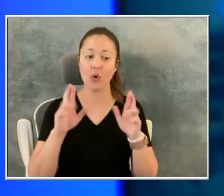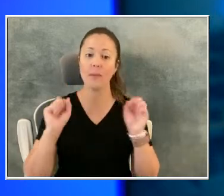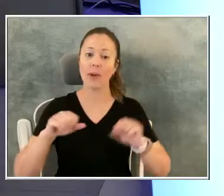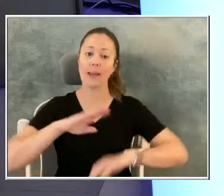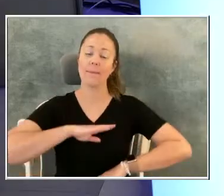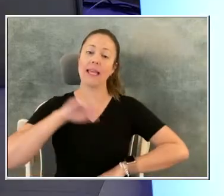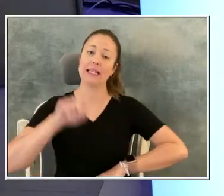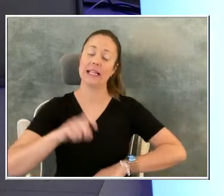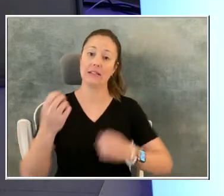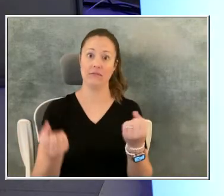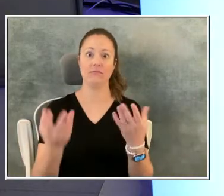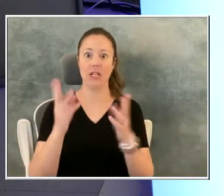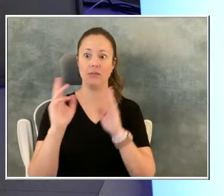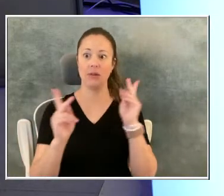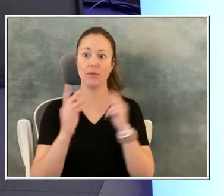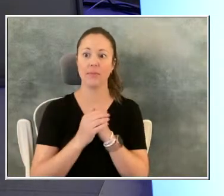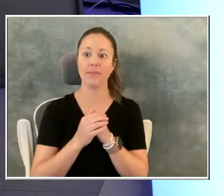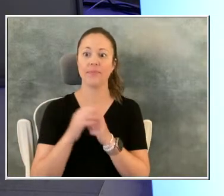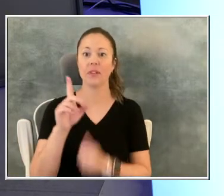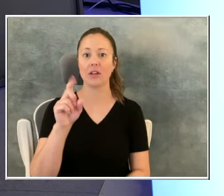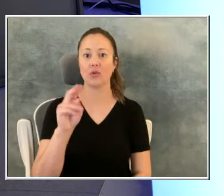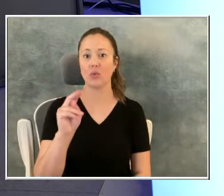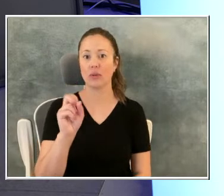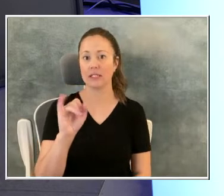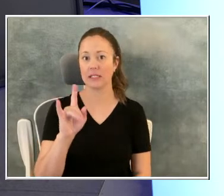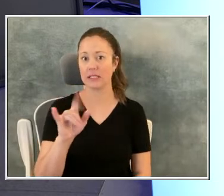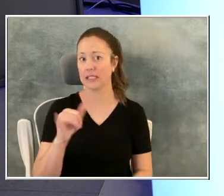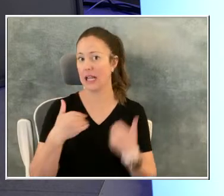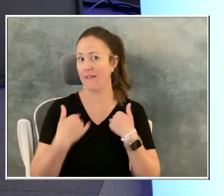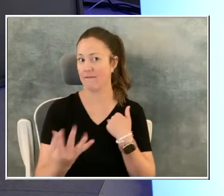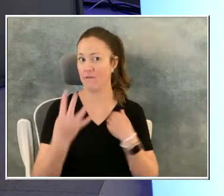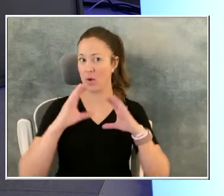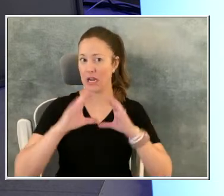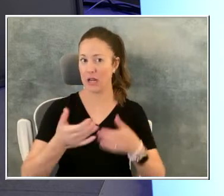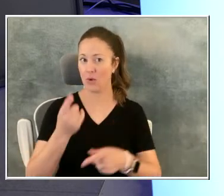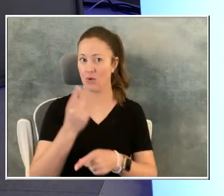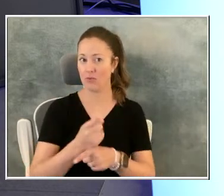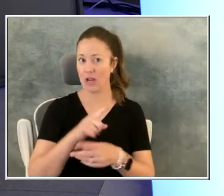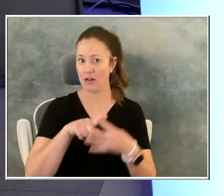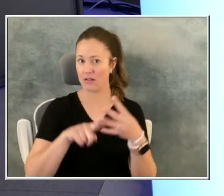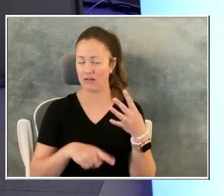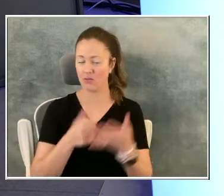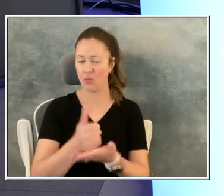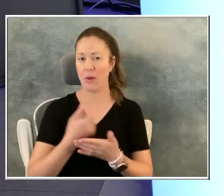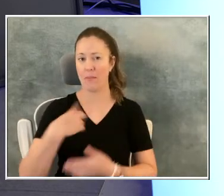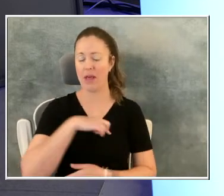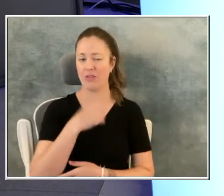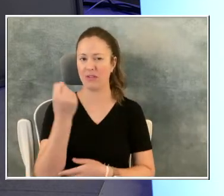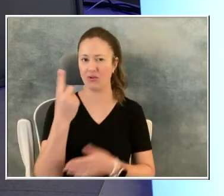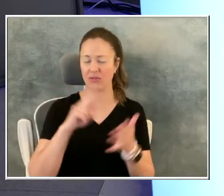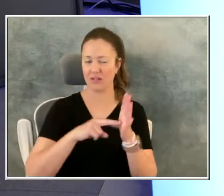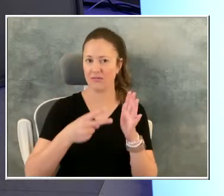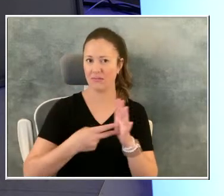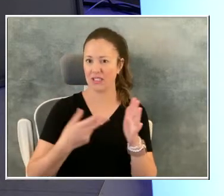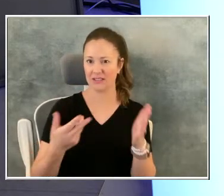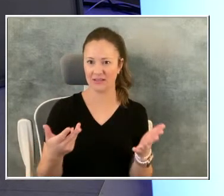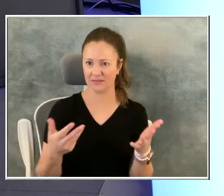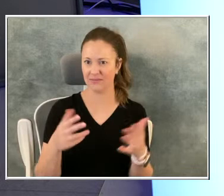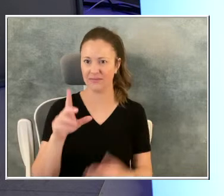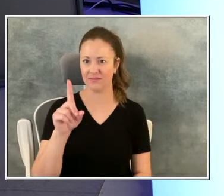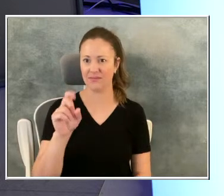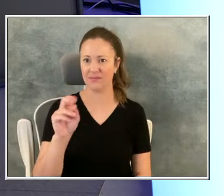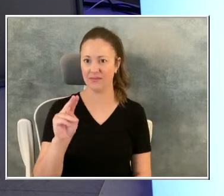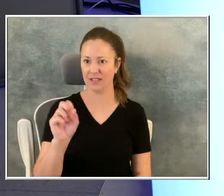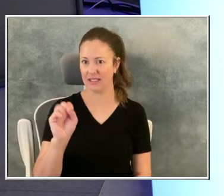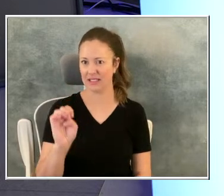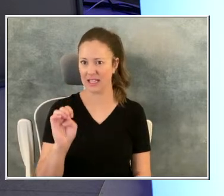So density is broken into 4 categories, is that right? Absolutely. So help us understand the categories and what makes a dense breast